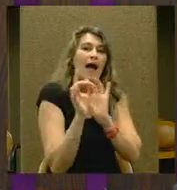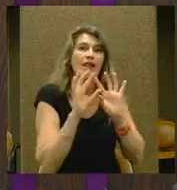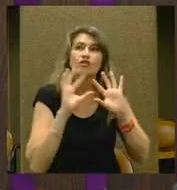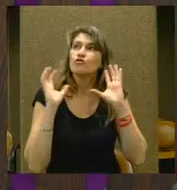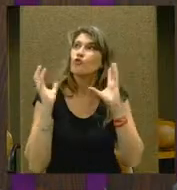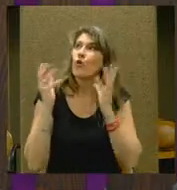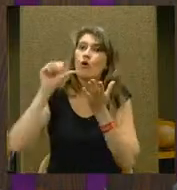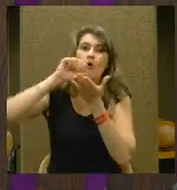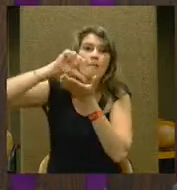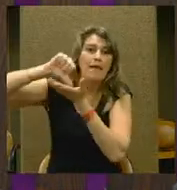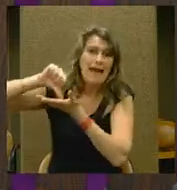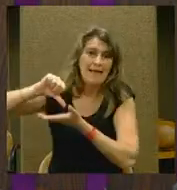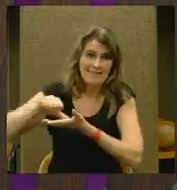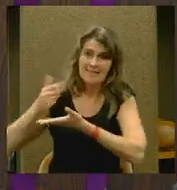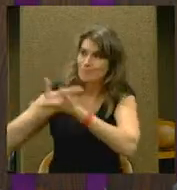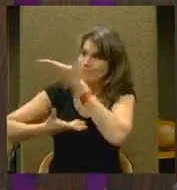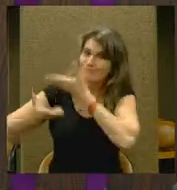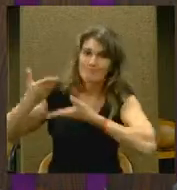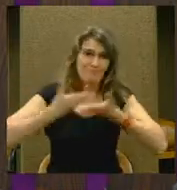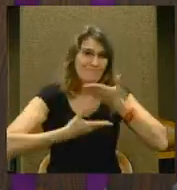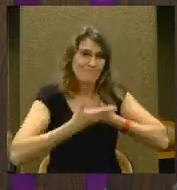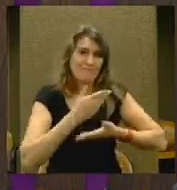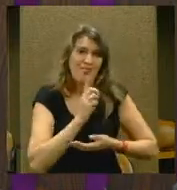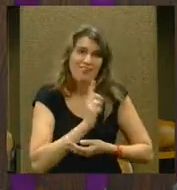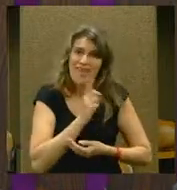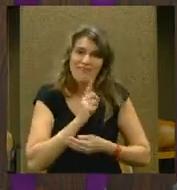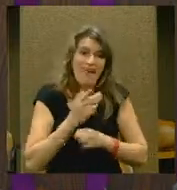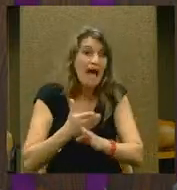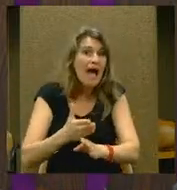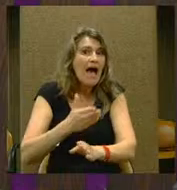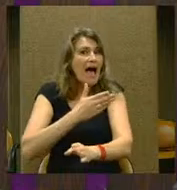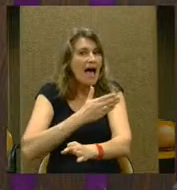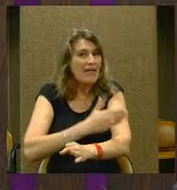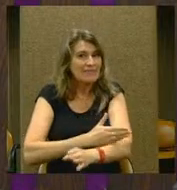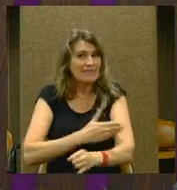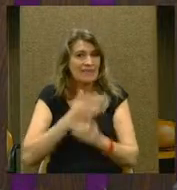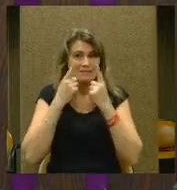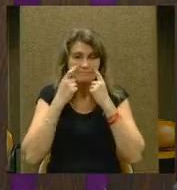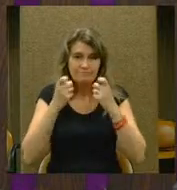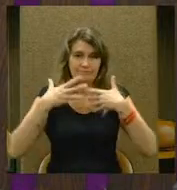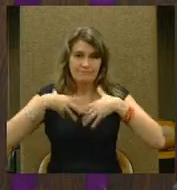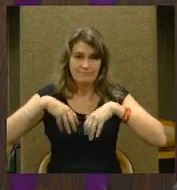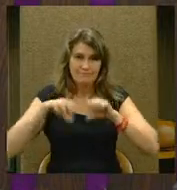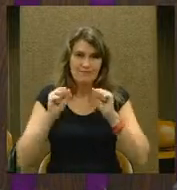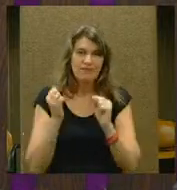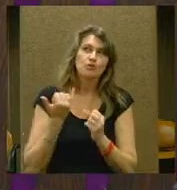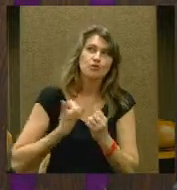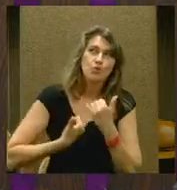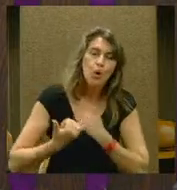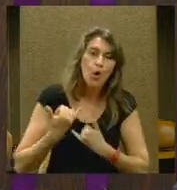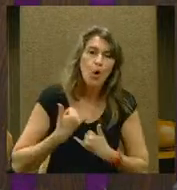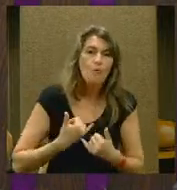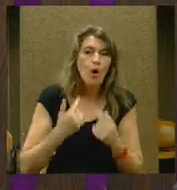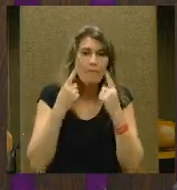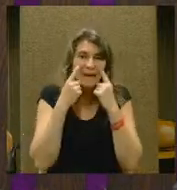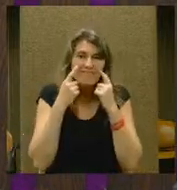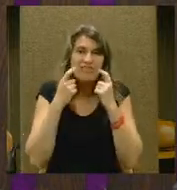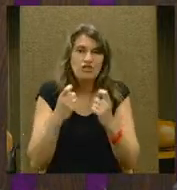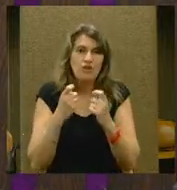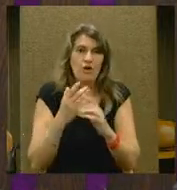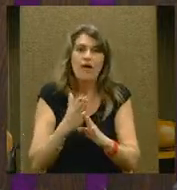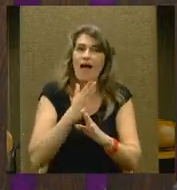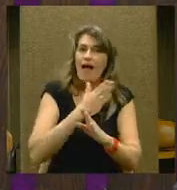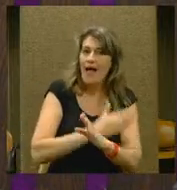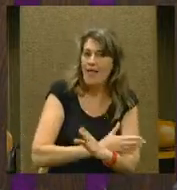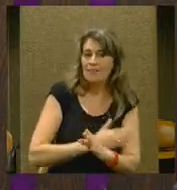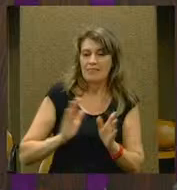only about things locally, we must also think globally. So we want to anticipate ourselves. We have to think